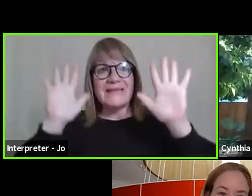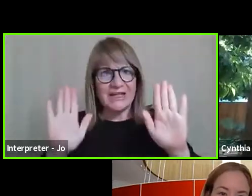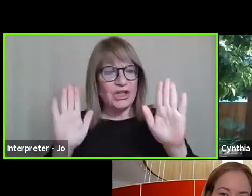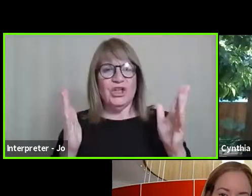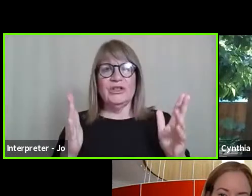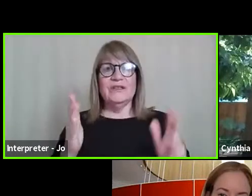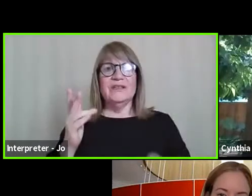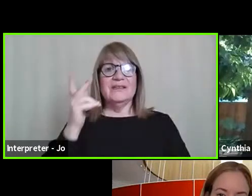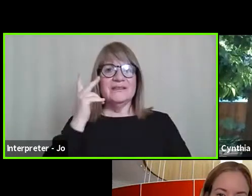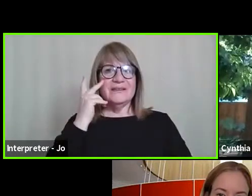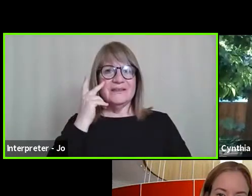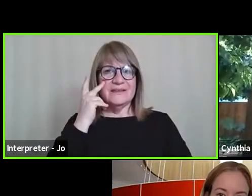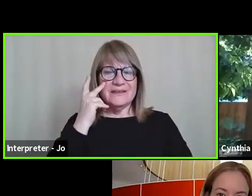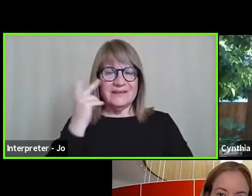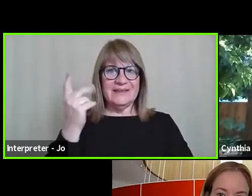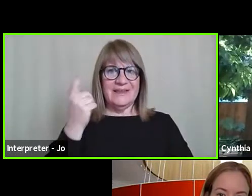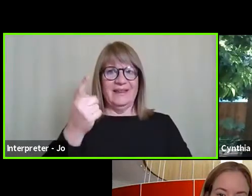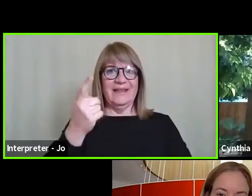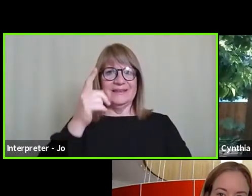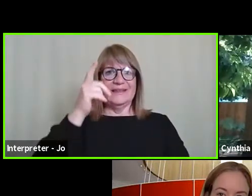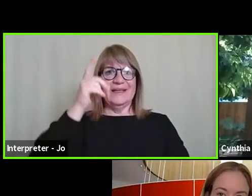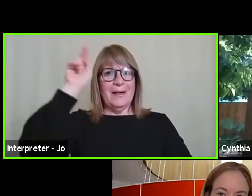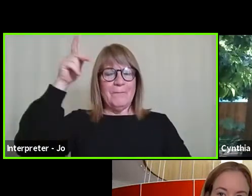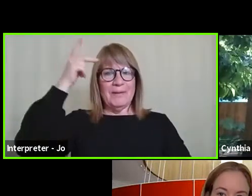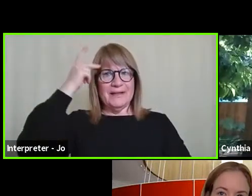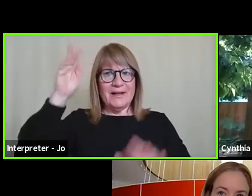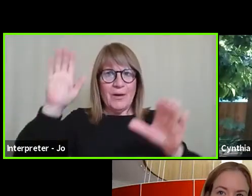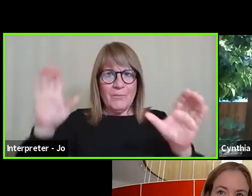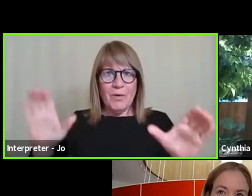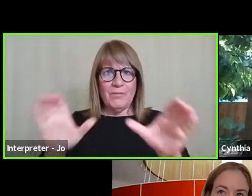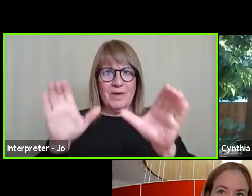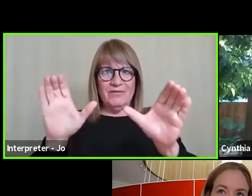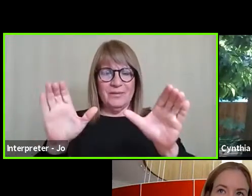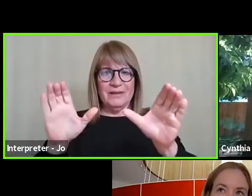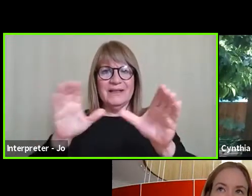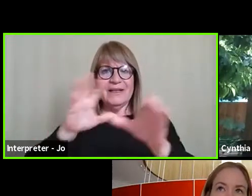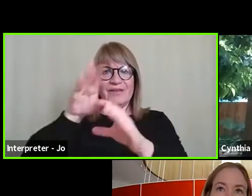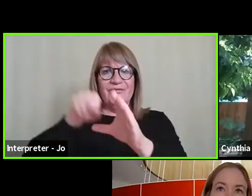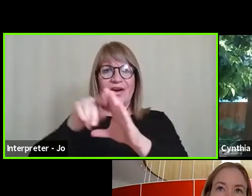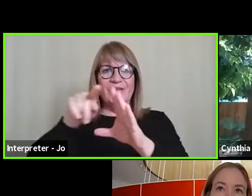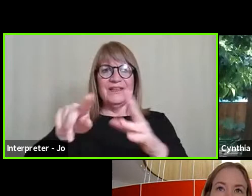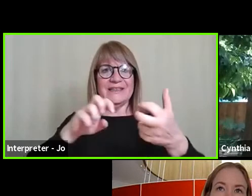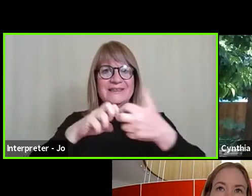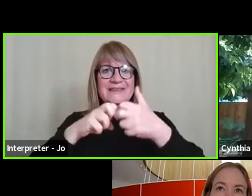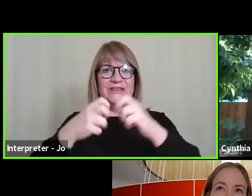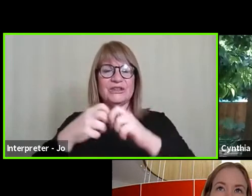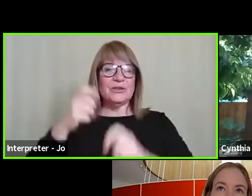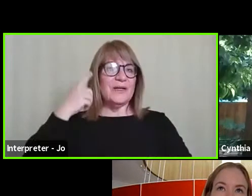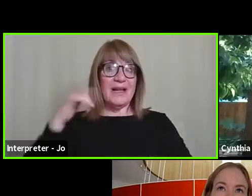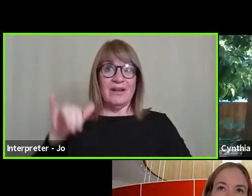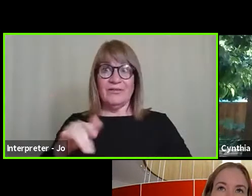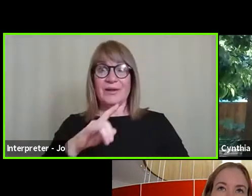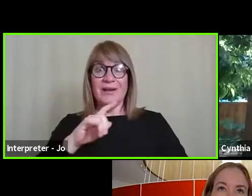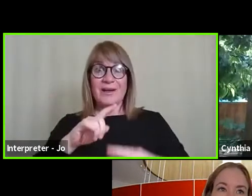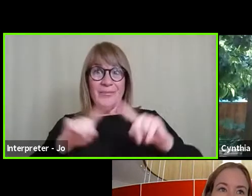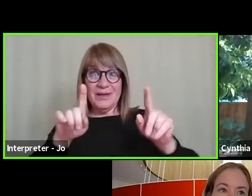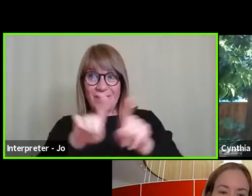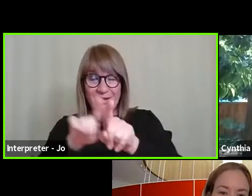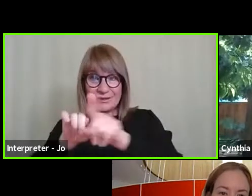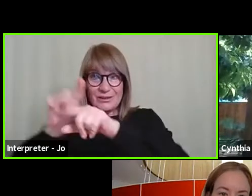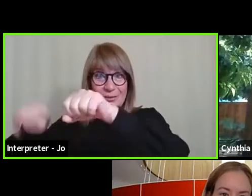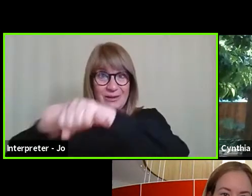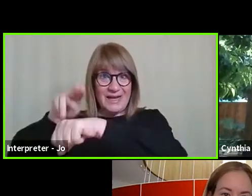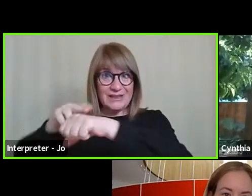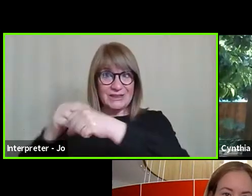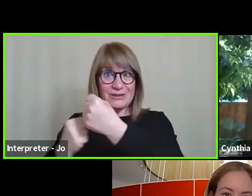political will and momentum around this issue in california but not just california really nationally um and the national support we're